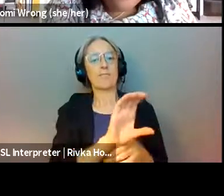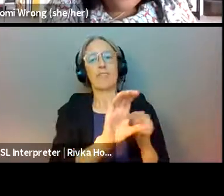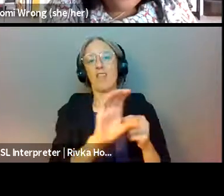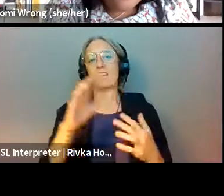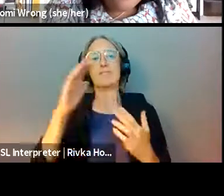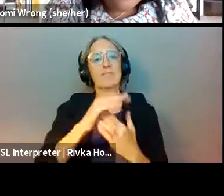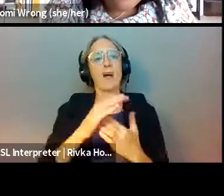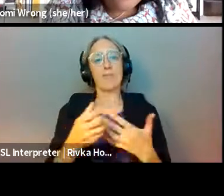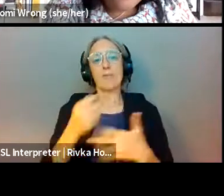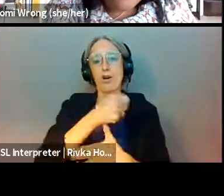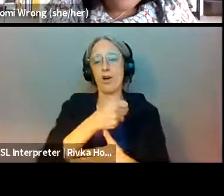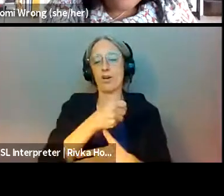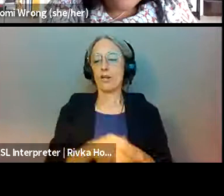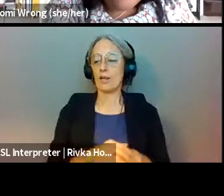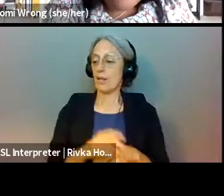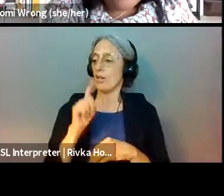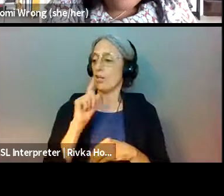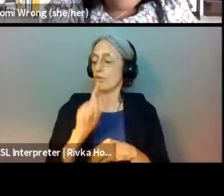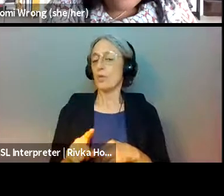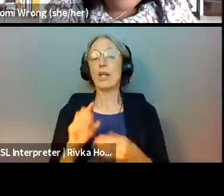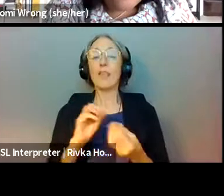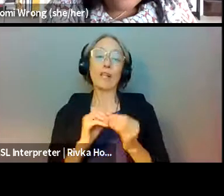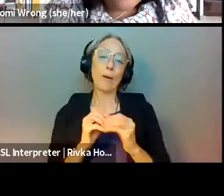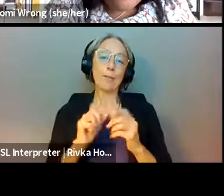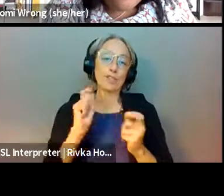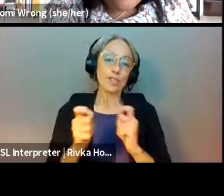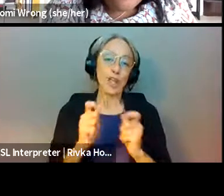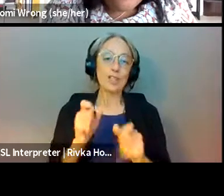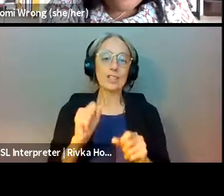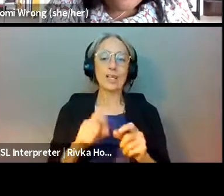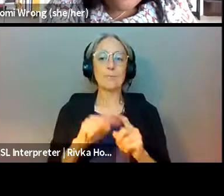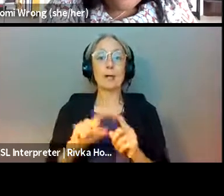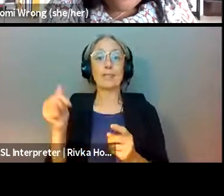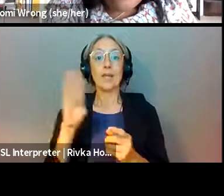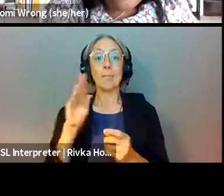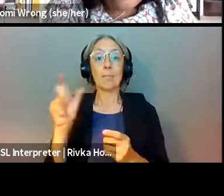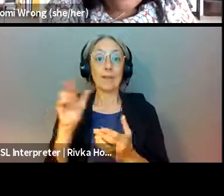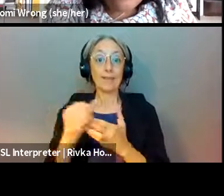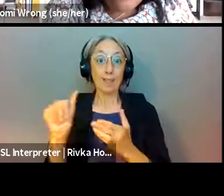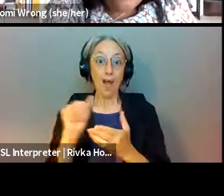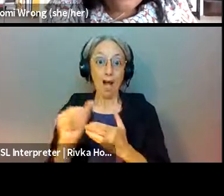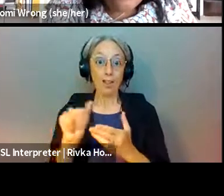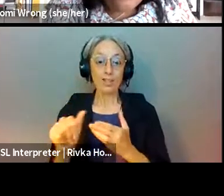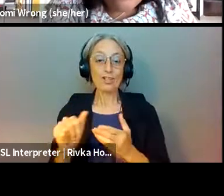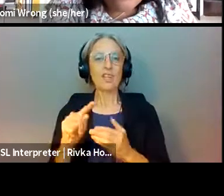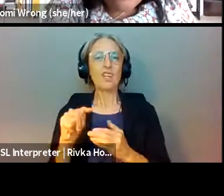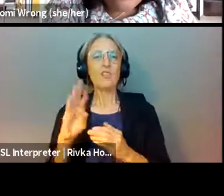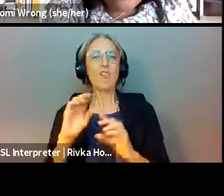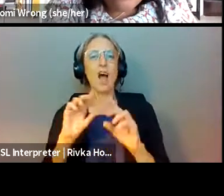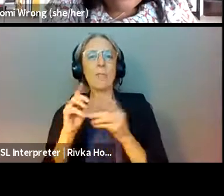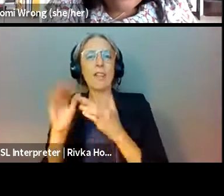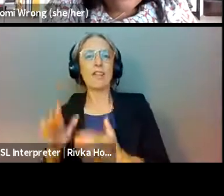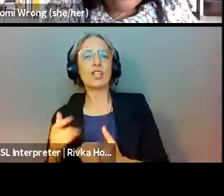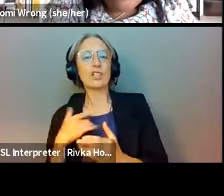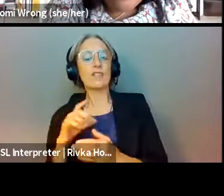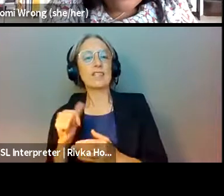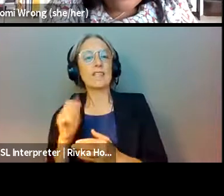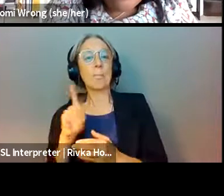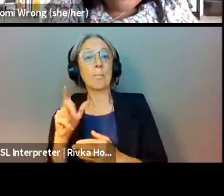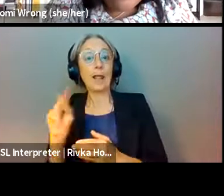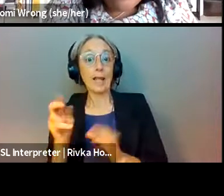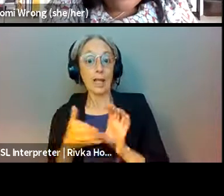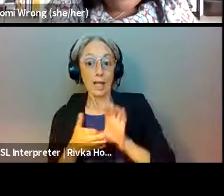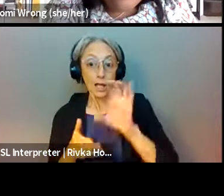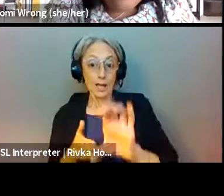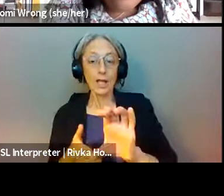vary, but $10 billion seems to be what tribal leaders agree on that's needed just to bring IHS up to the basic